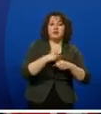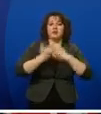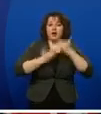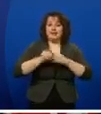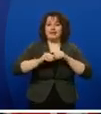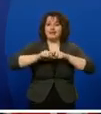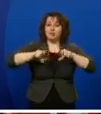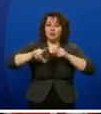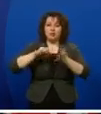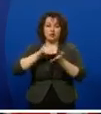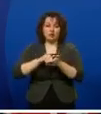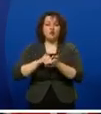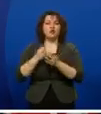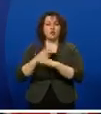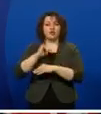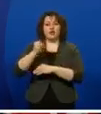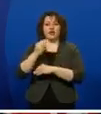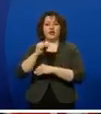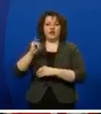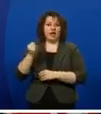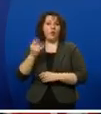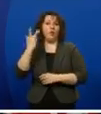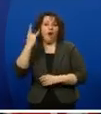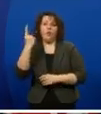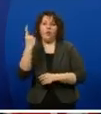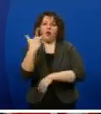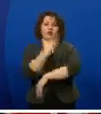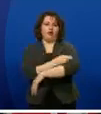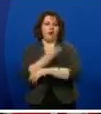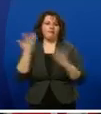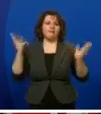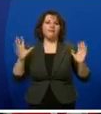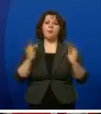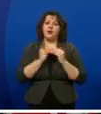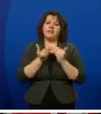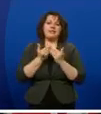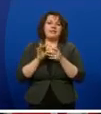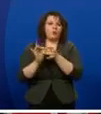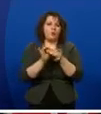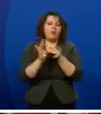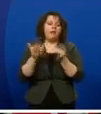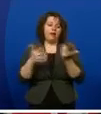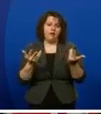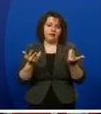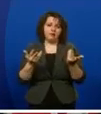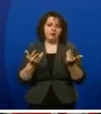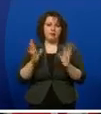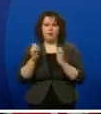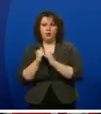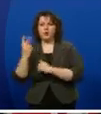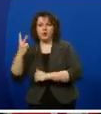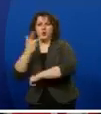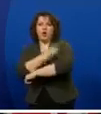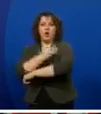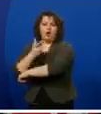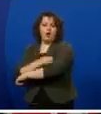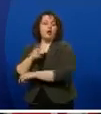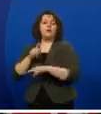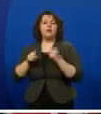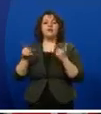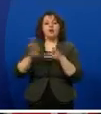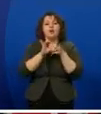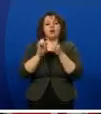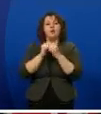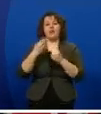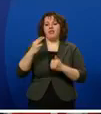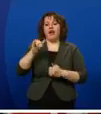are using the J&J because it's a single shot. It's just easier to coordinate, but they're also coordinating with their local public health and